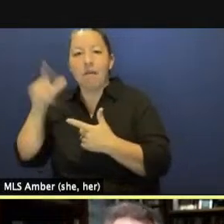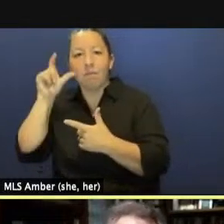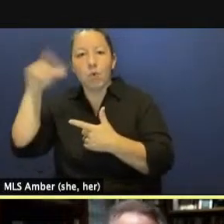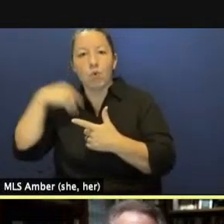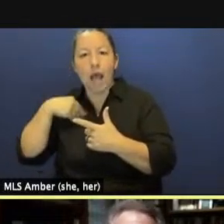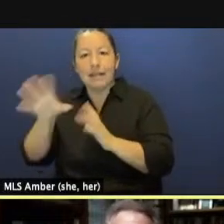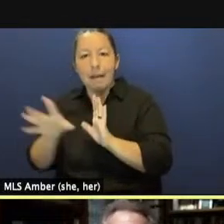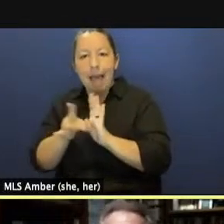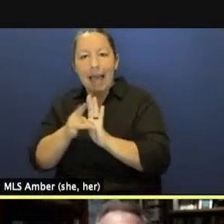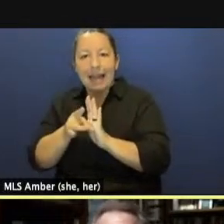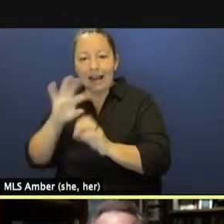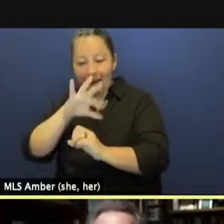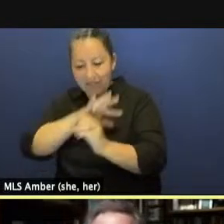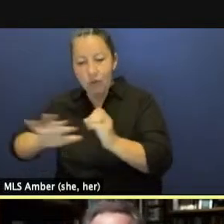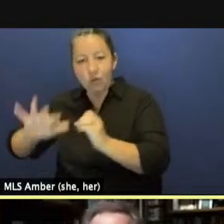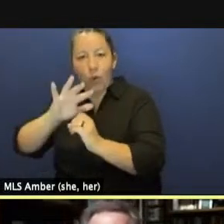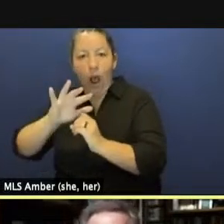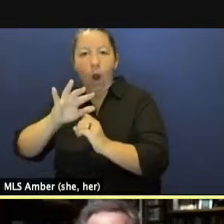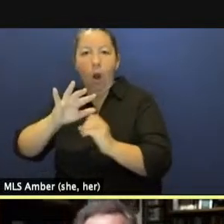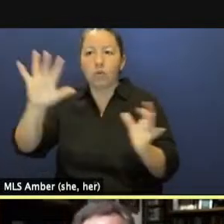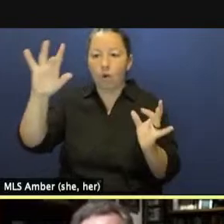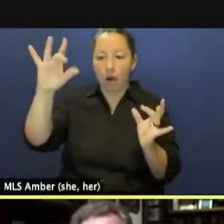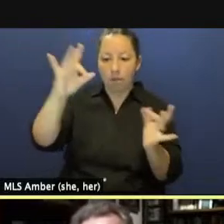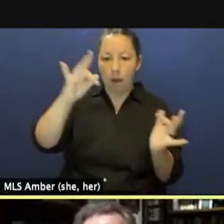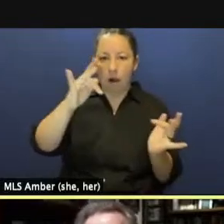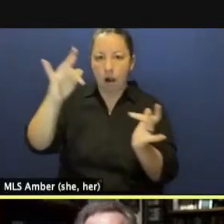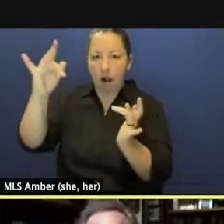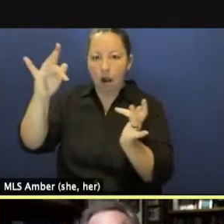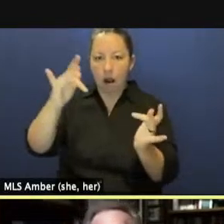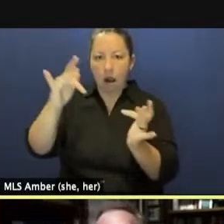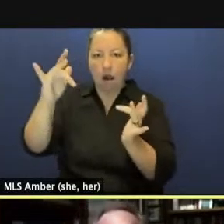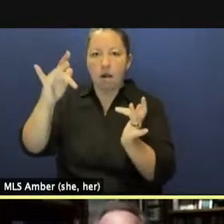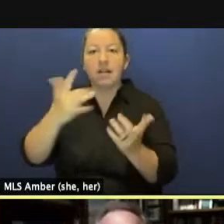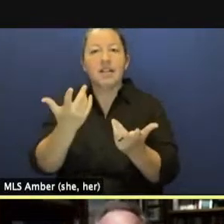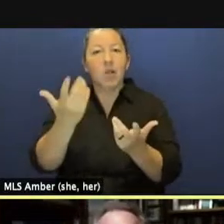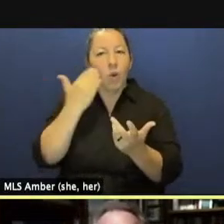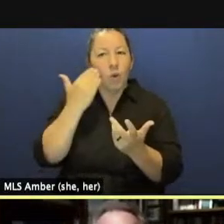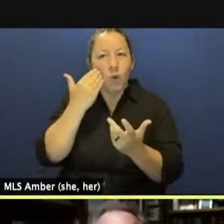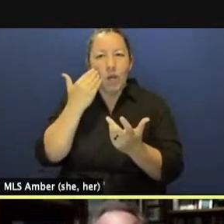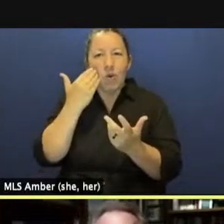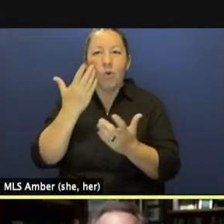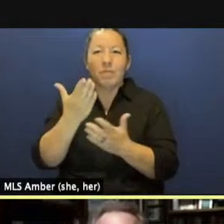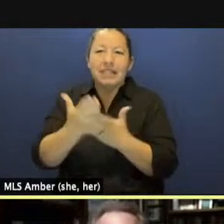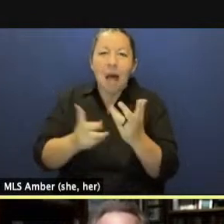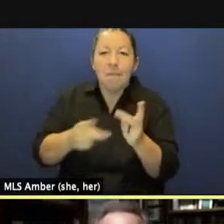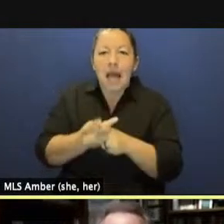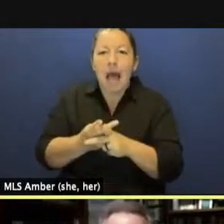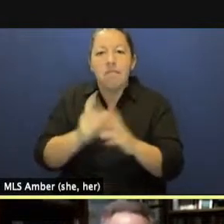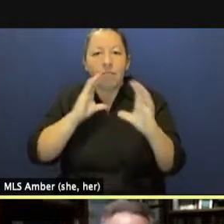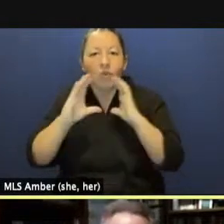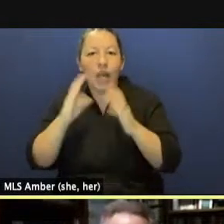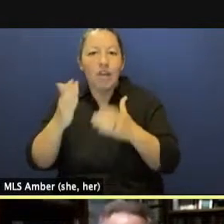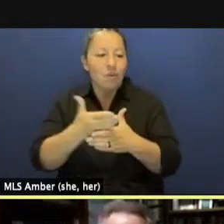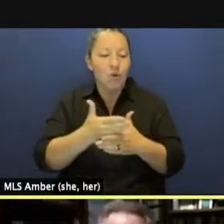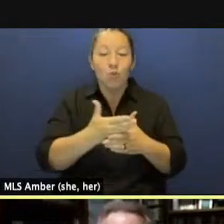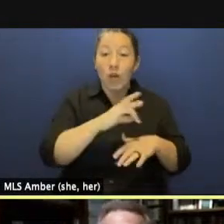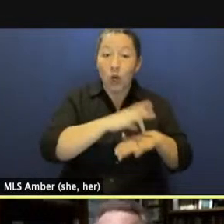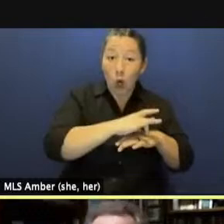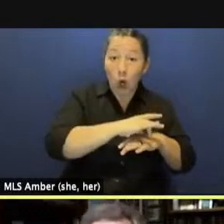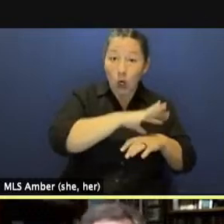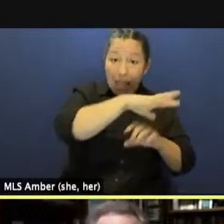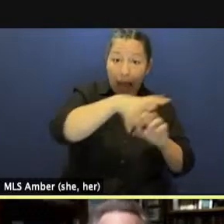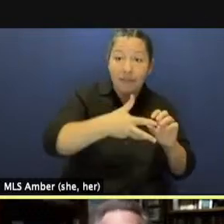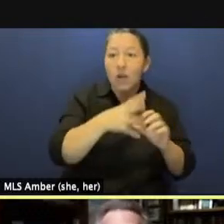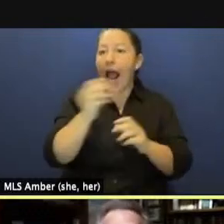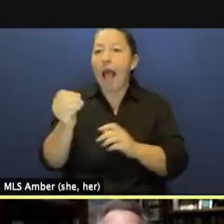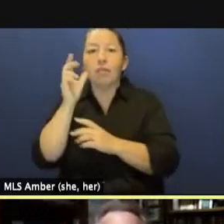have found that before, and we therefore think that there's been some sort of communication between Earth atmosphere and the moon. Perhaps